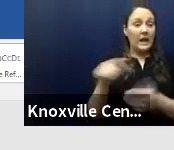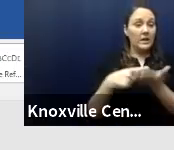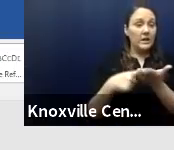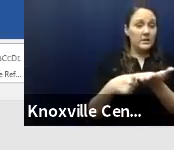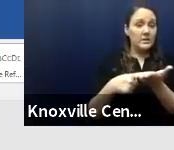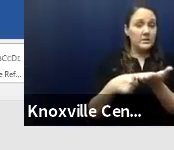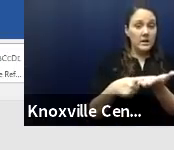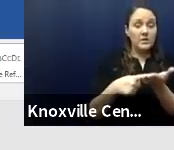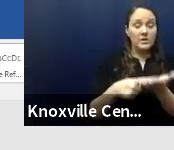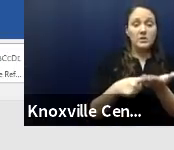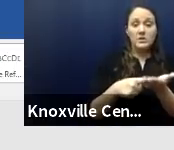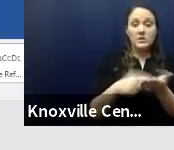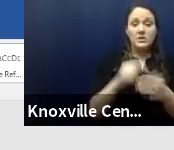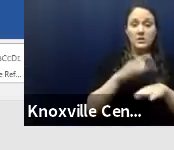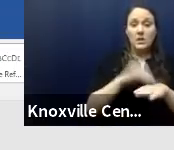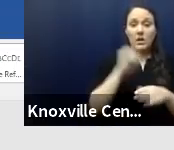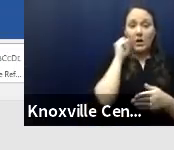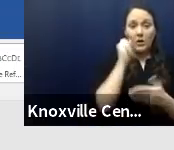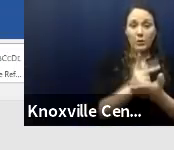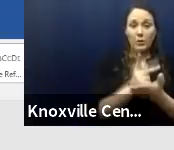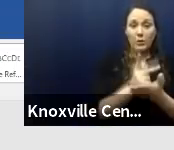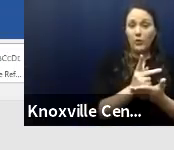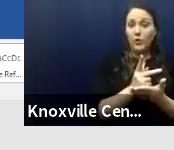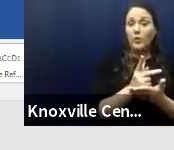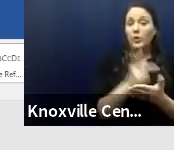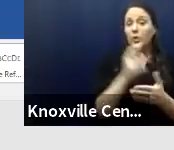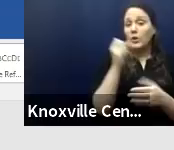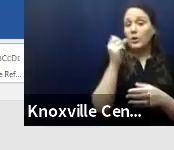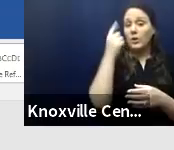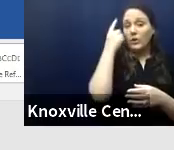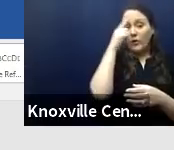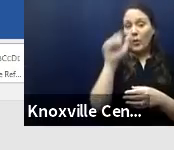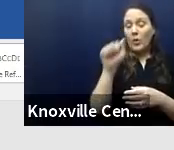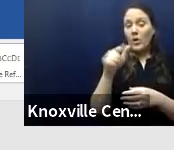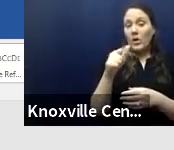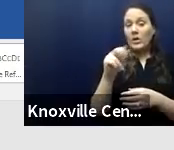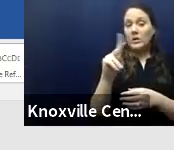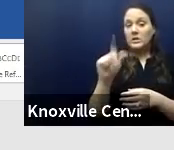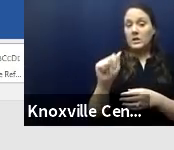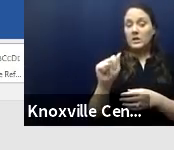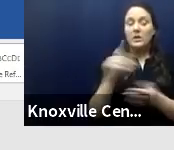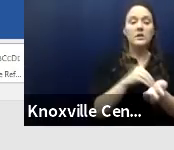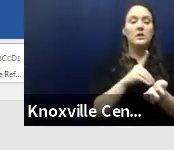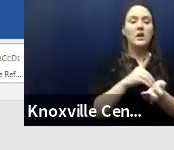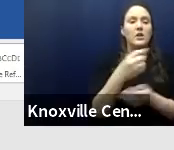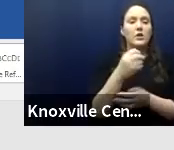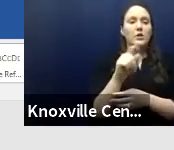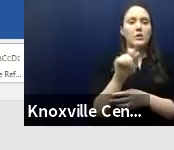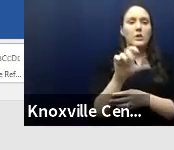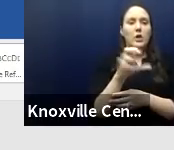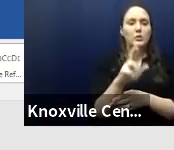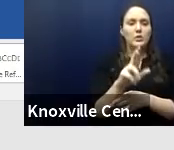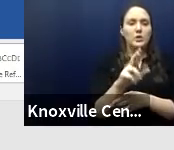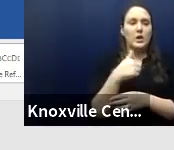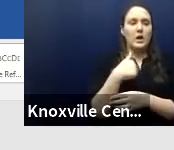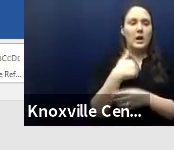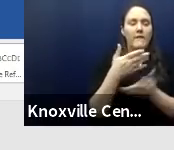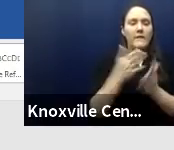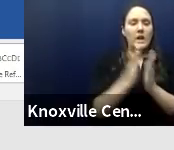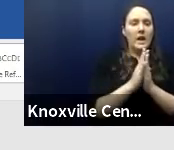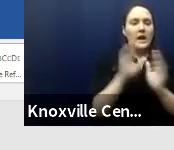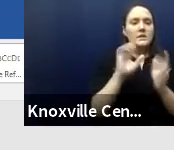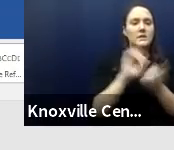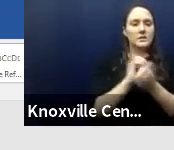on approval of the agenda? Dr. Gocher, I'm asked to do a friendly amendment or removal of